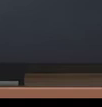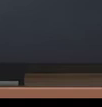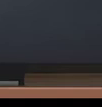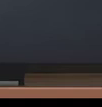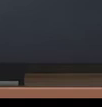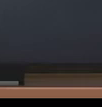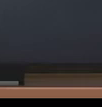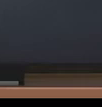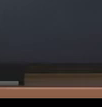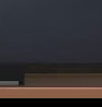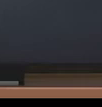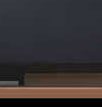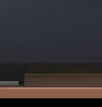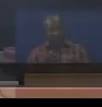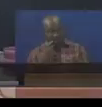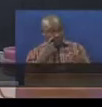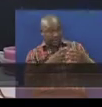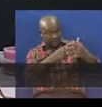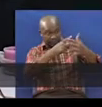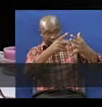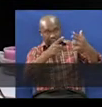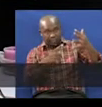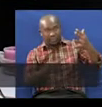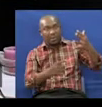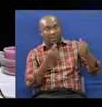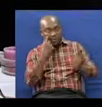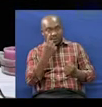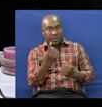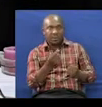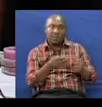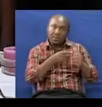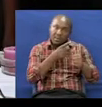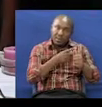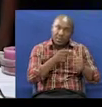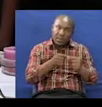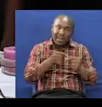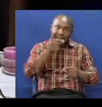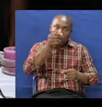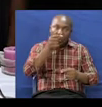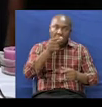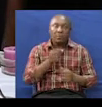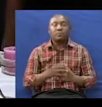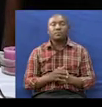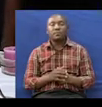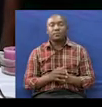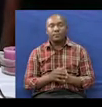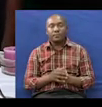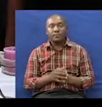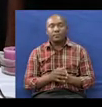Okay, let us see one after another. Starting with candle. Starting with